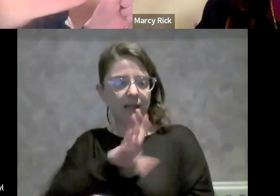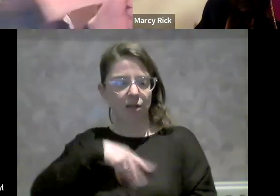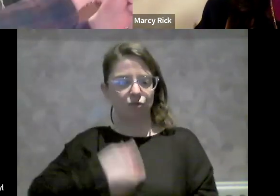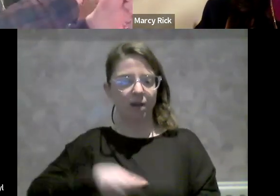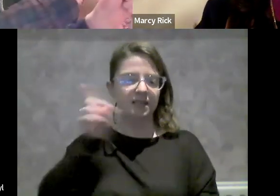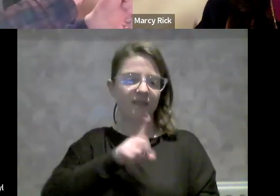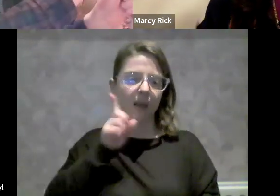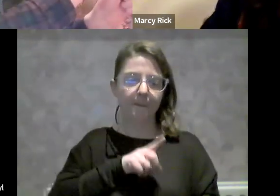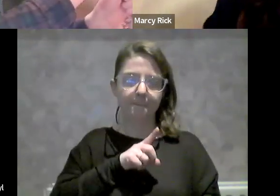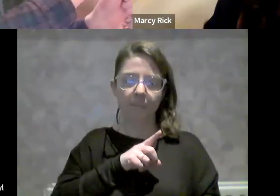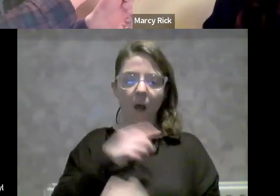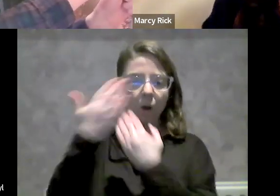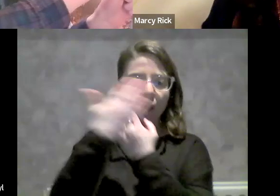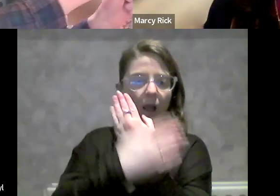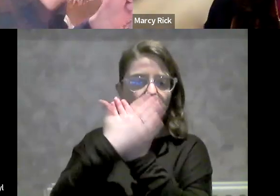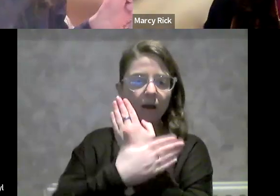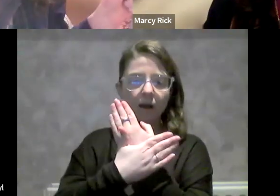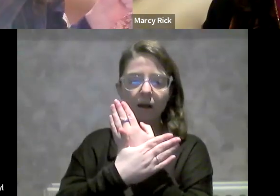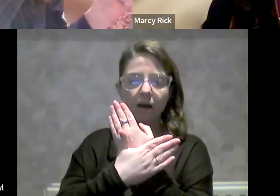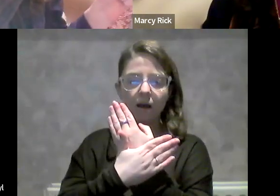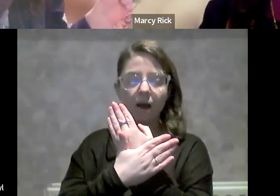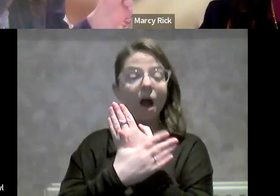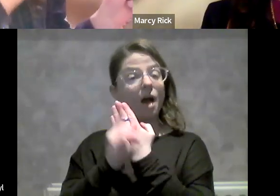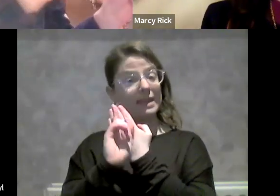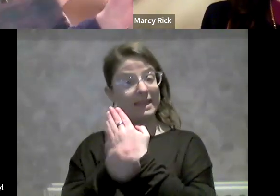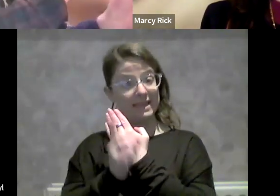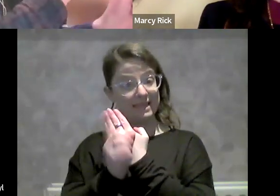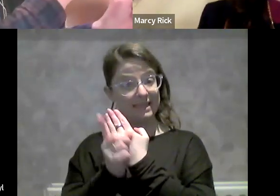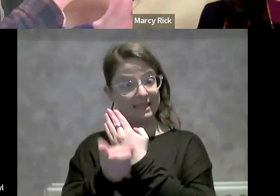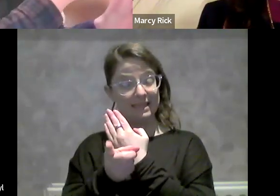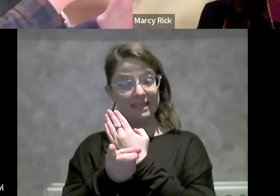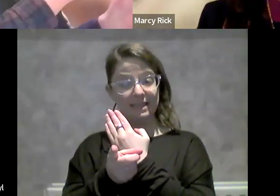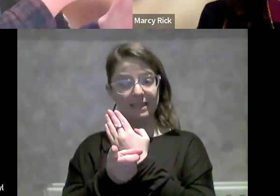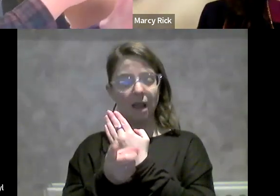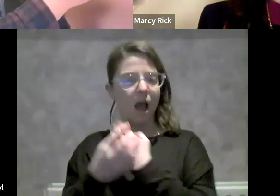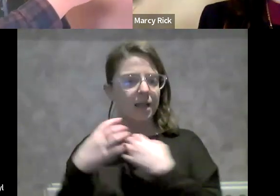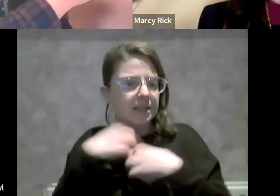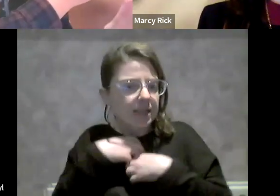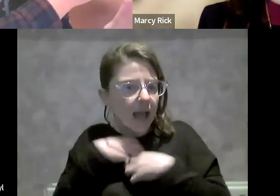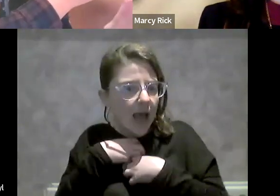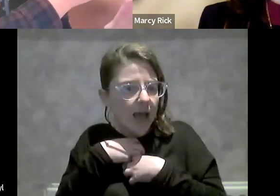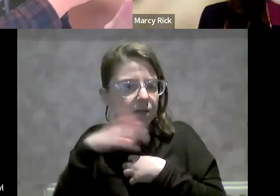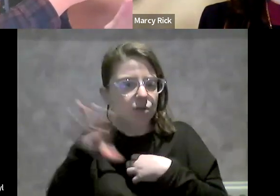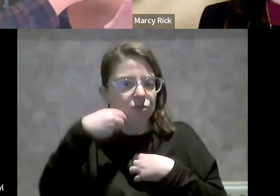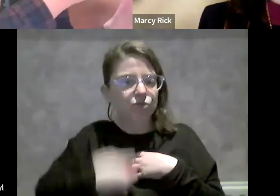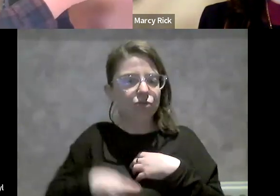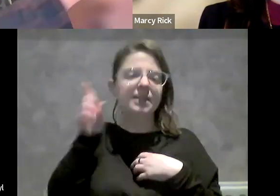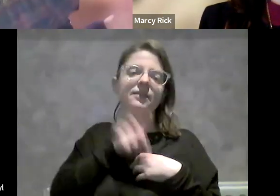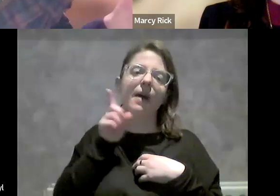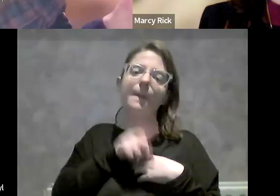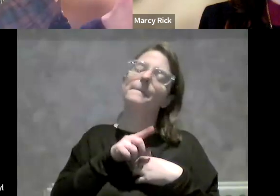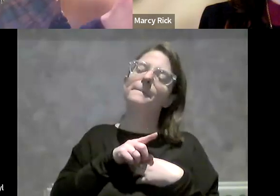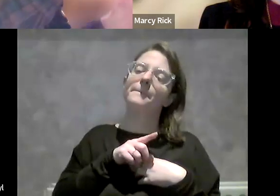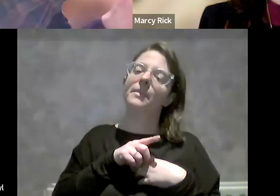do we see on the cover? That's right, it's a scared little trans femme